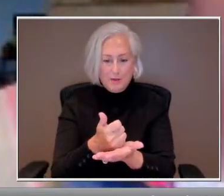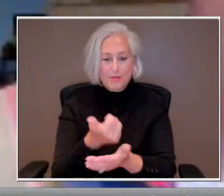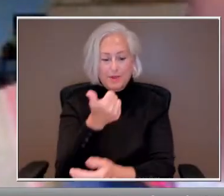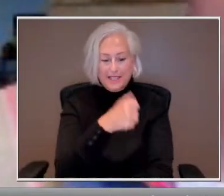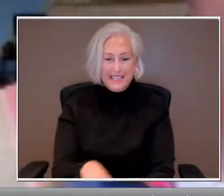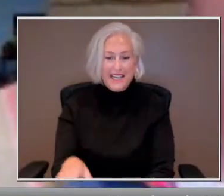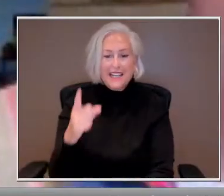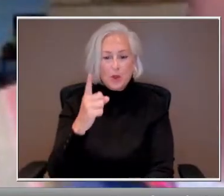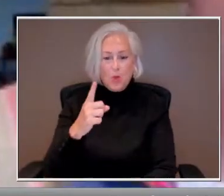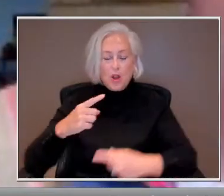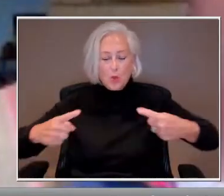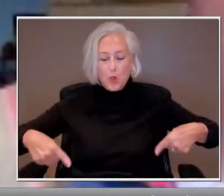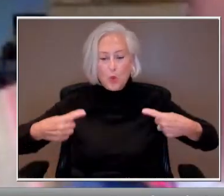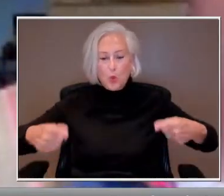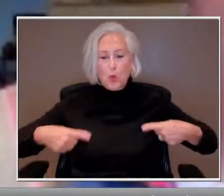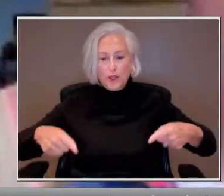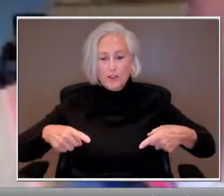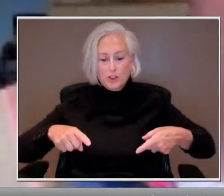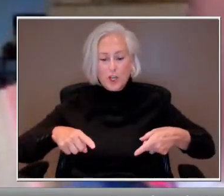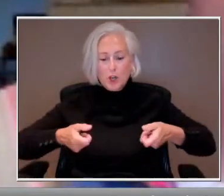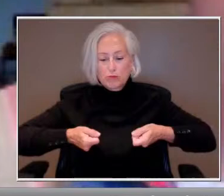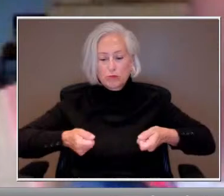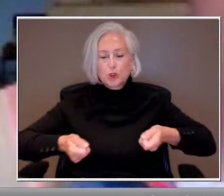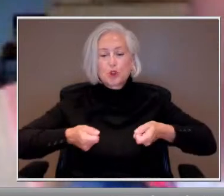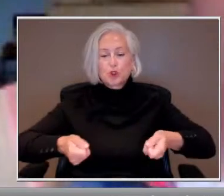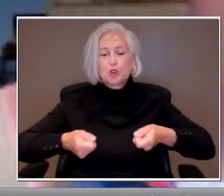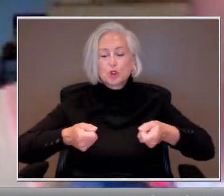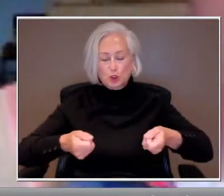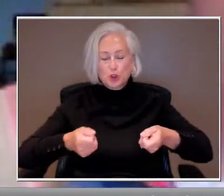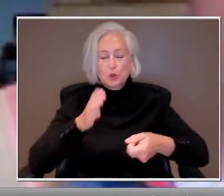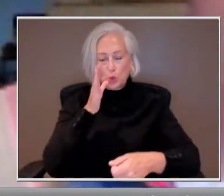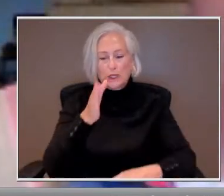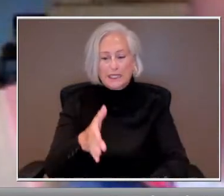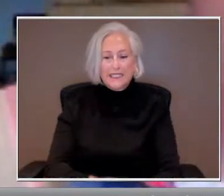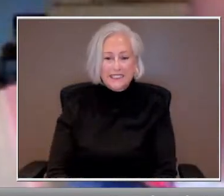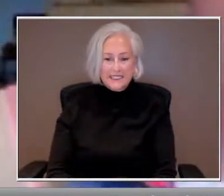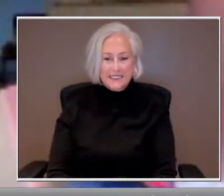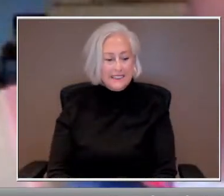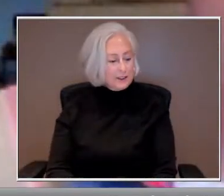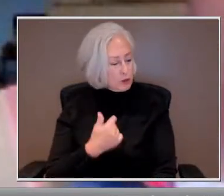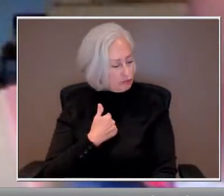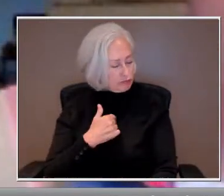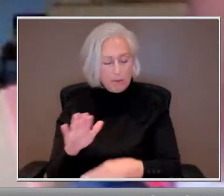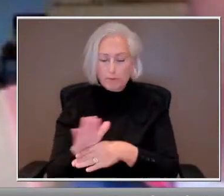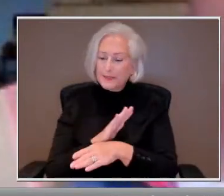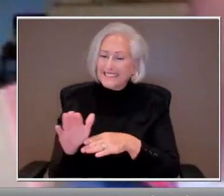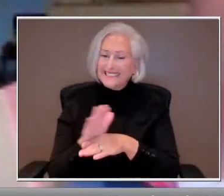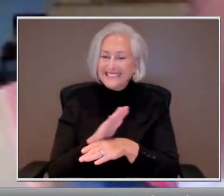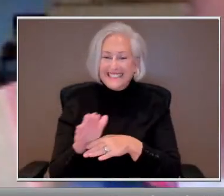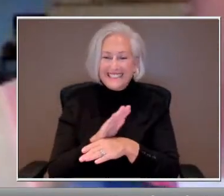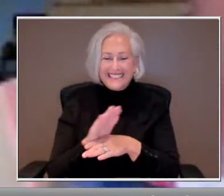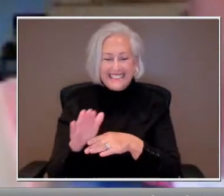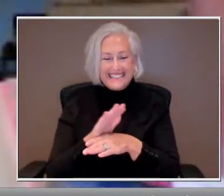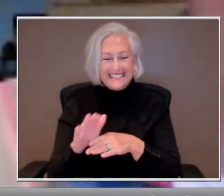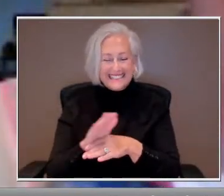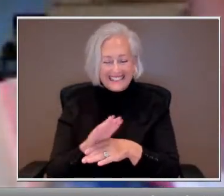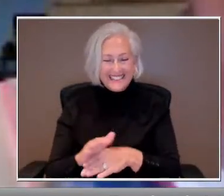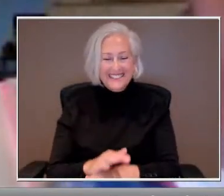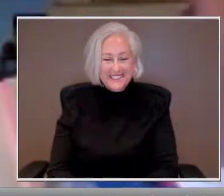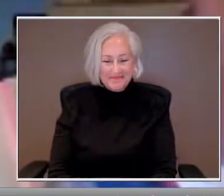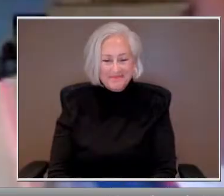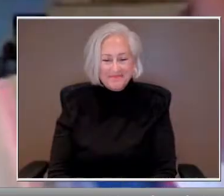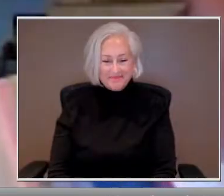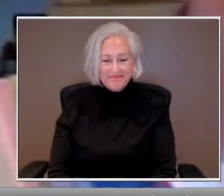anybody that's in a wheelchair and needs to move around in a wheelchair. So I'm staying pretty busy, and